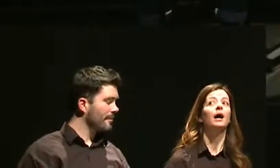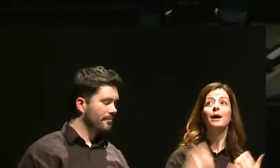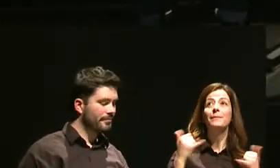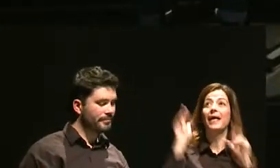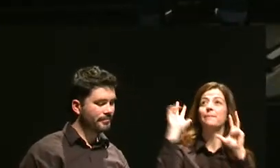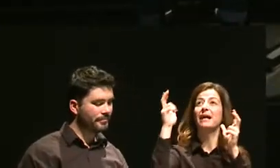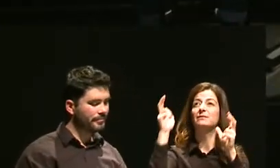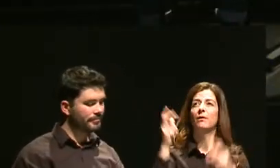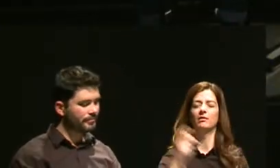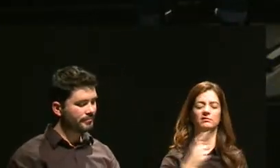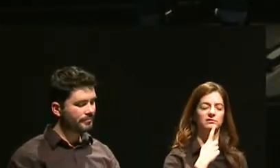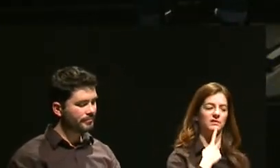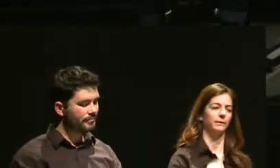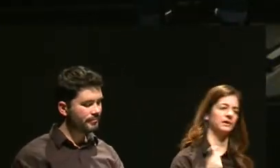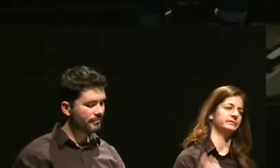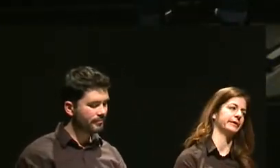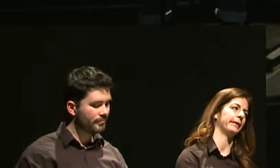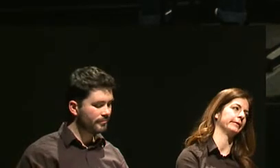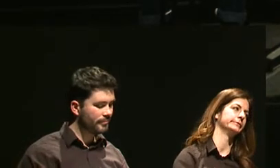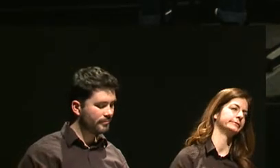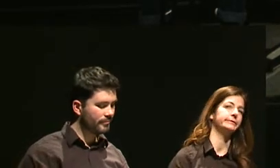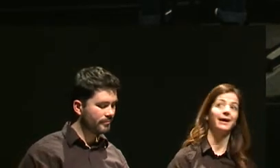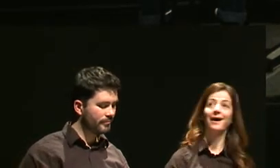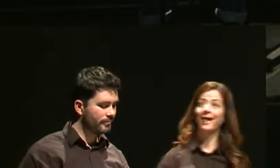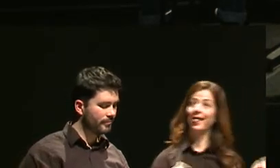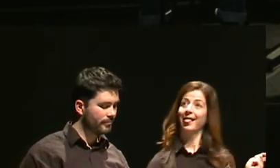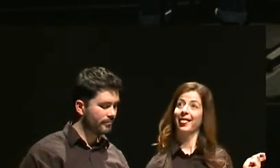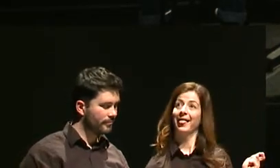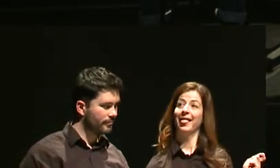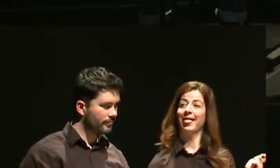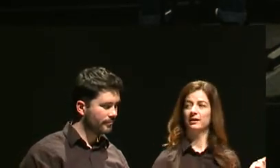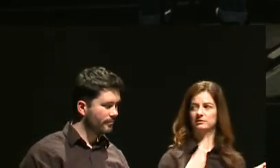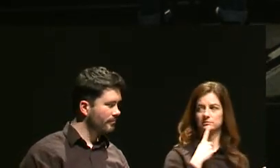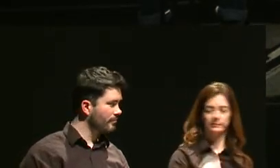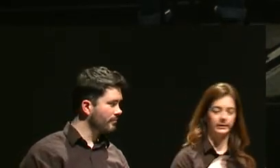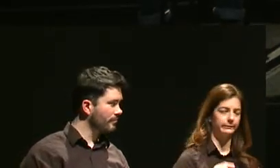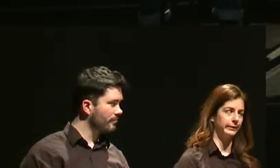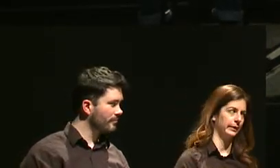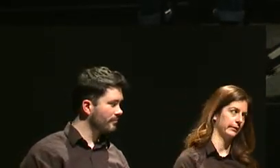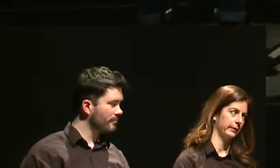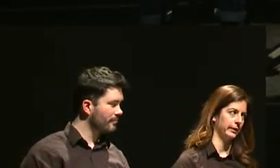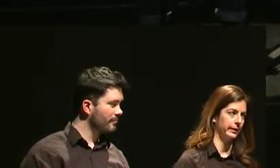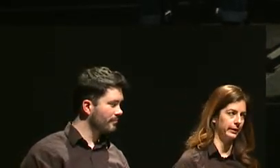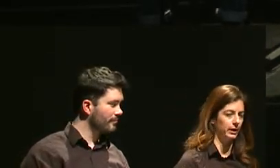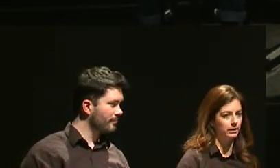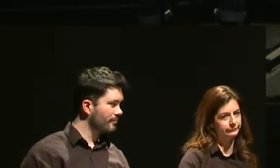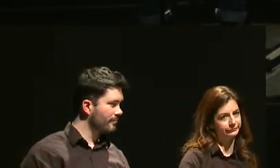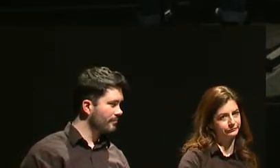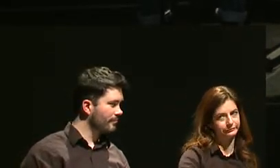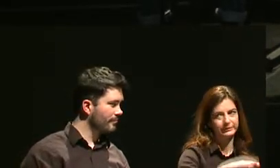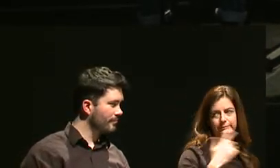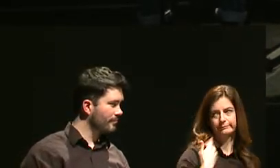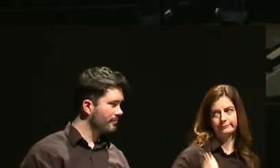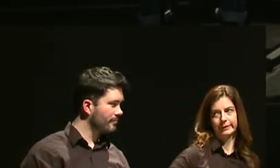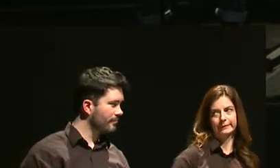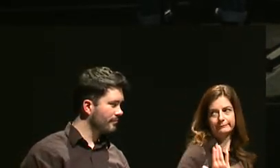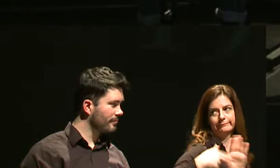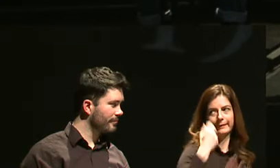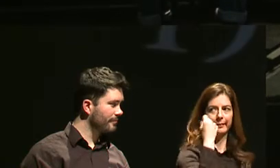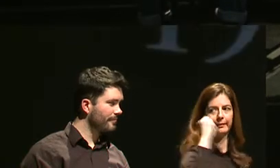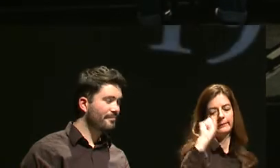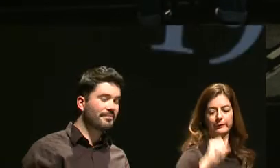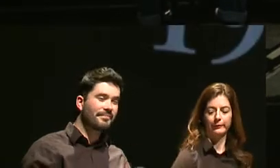want me to play tennis. When I want to play guitar, they want me to play piano. From an early age, I'm always the renegade.